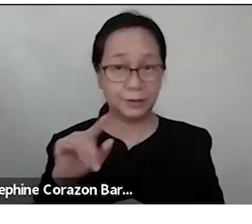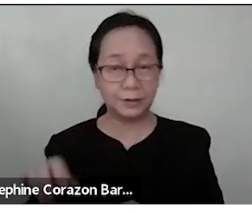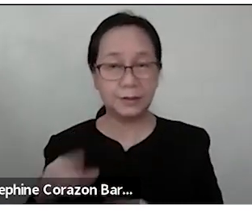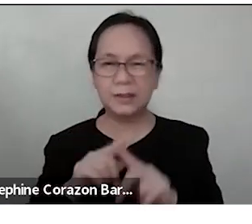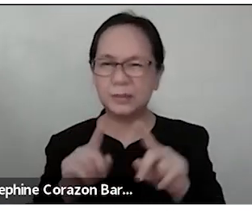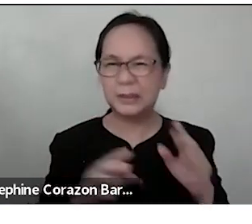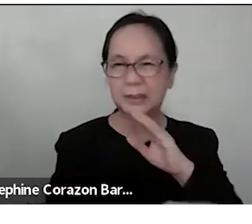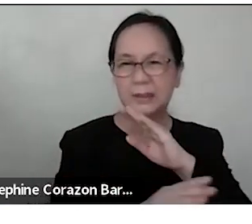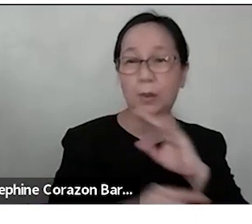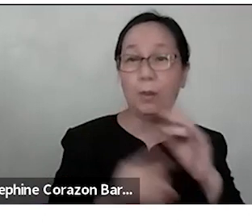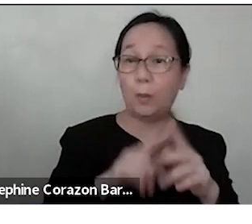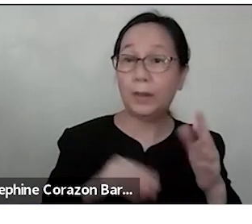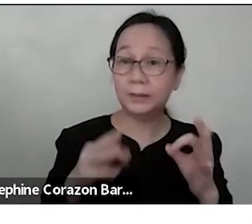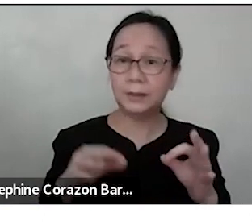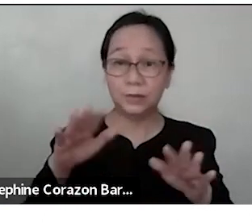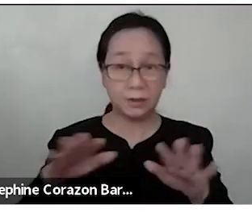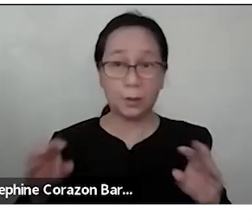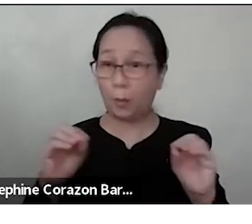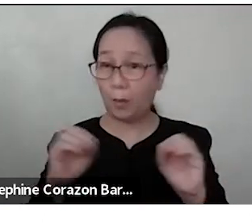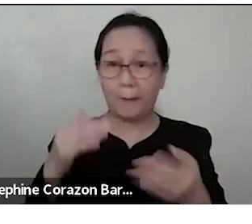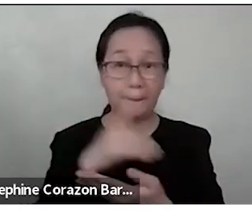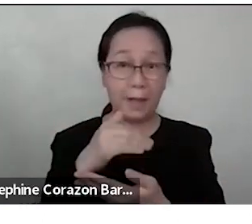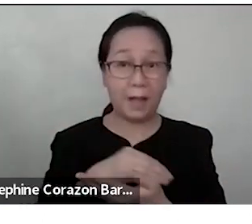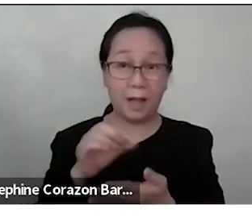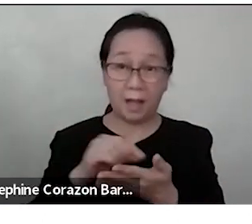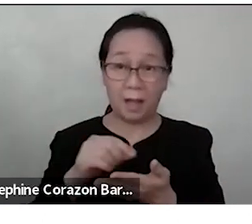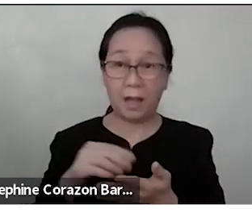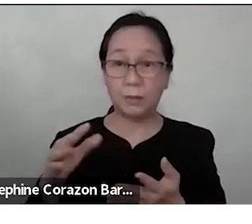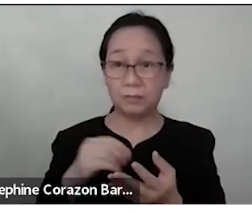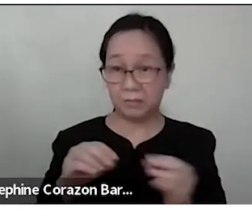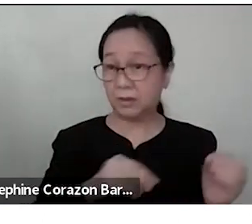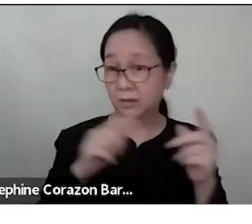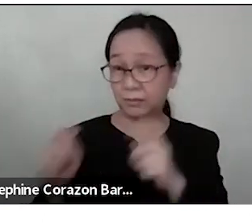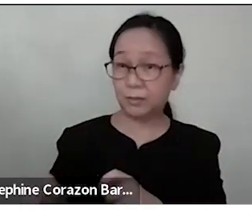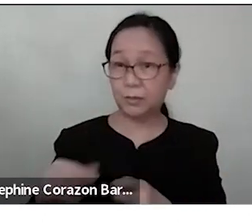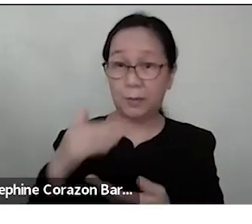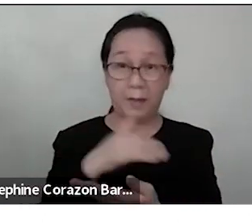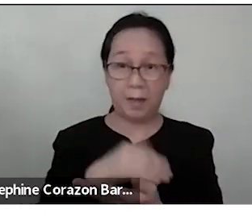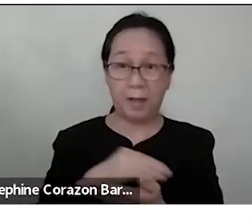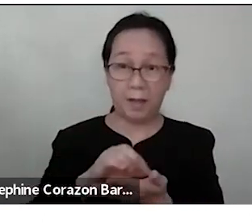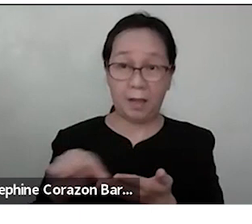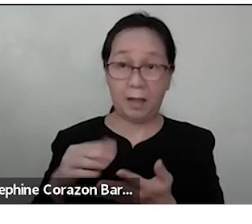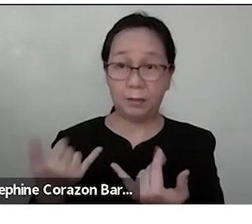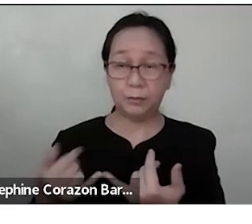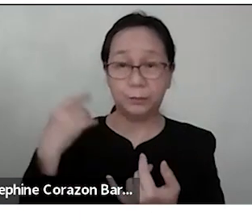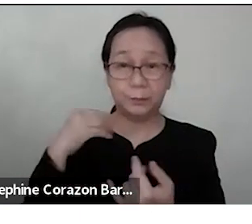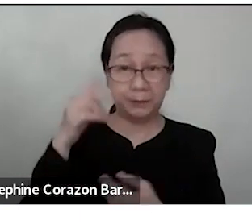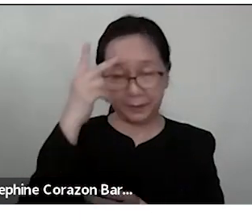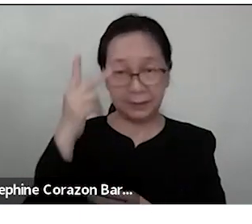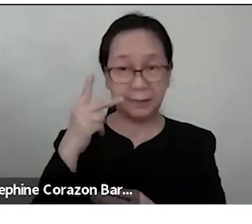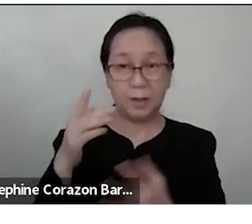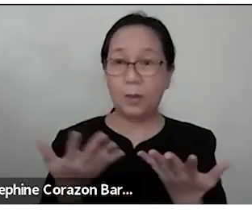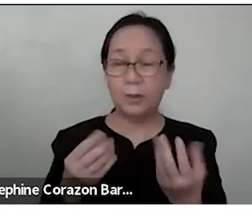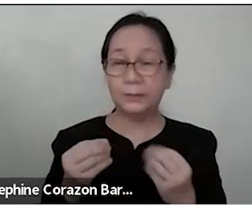children do not have a bank account? Do we transfer to the account of their parents? what sort of financial documents do we